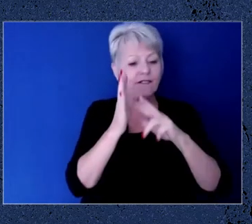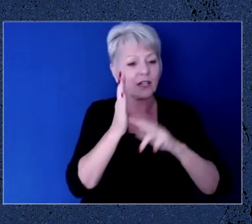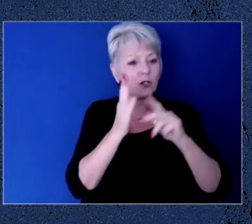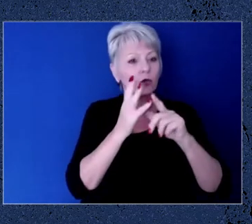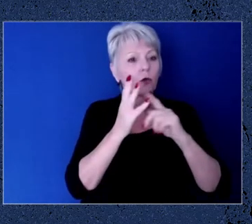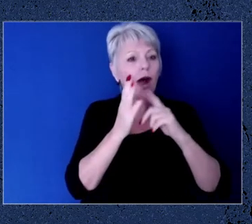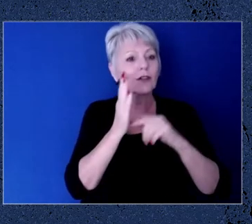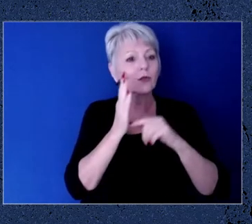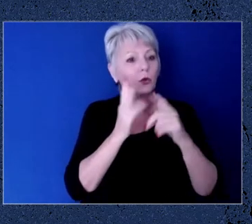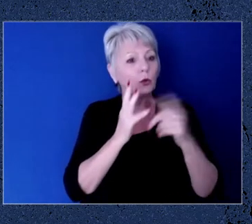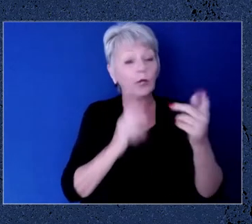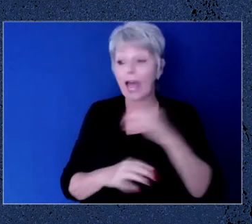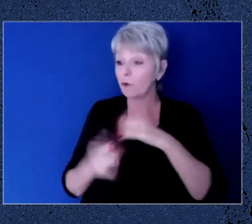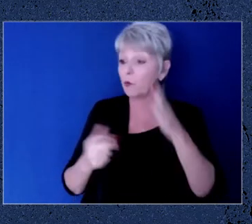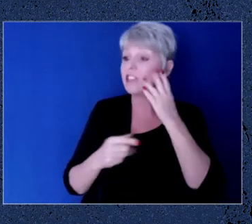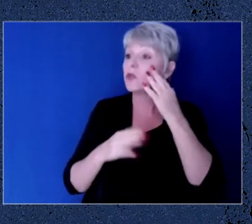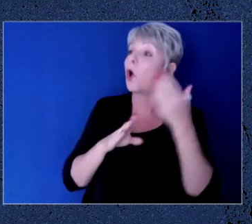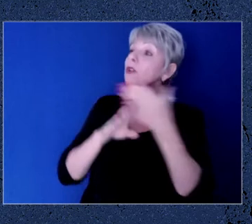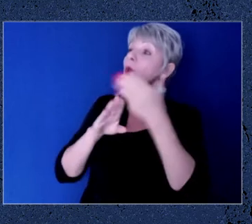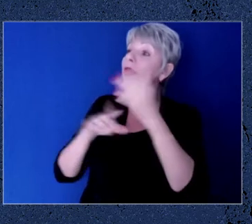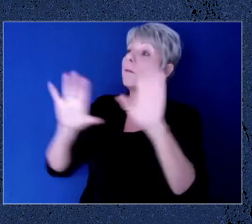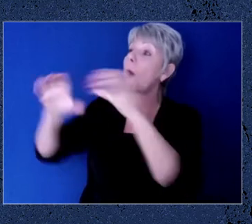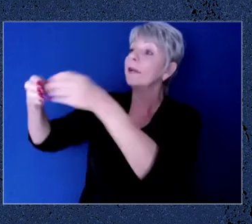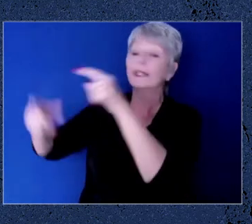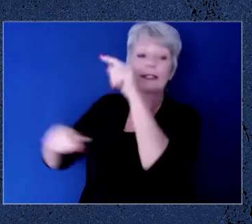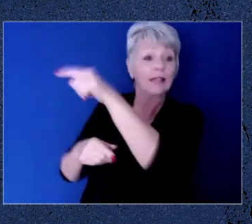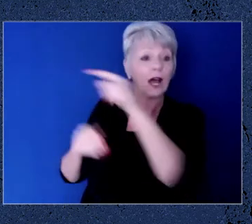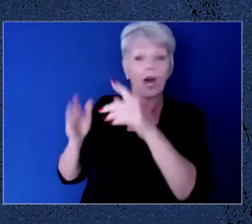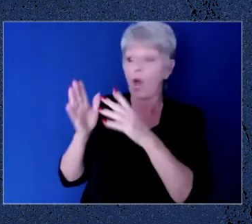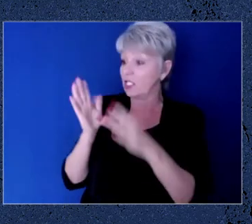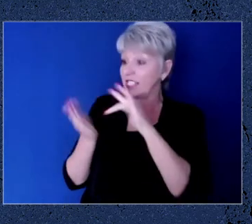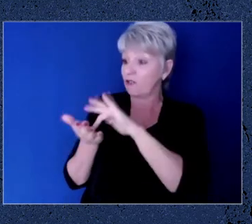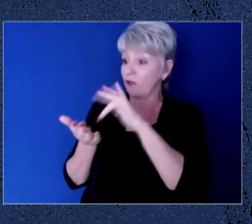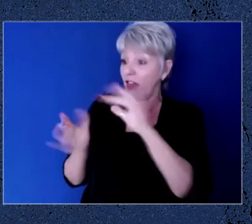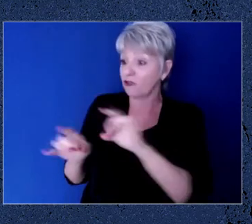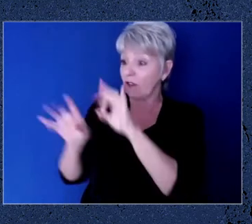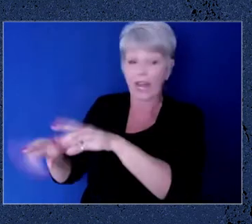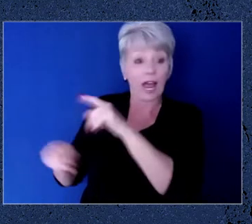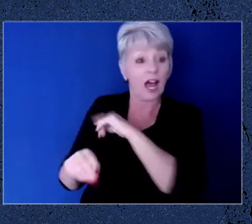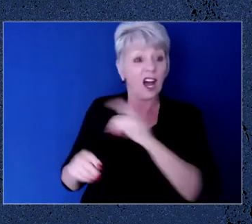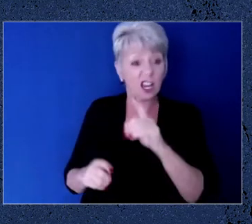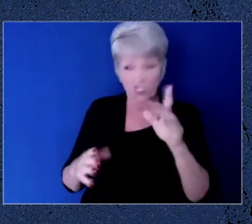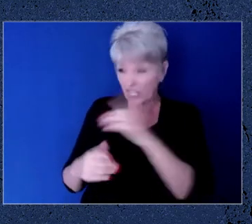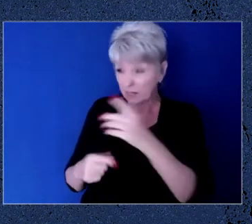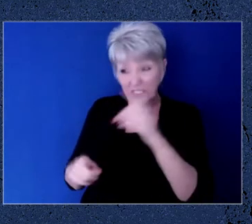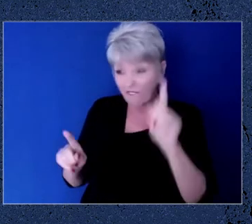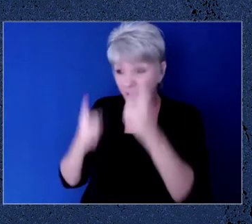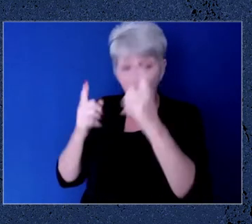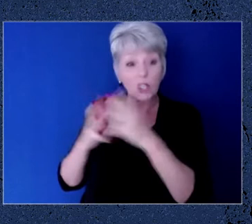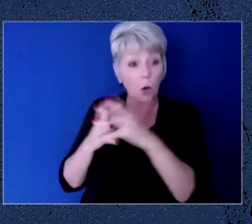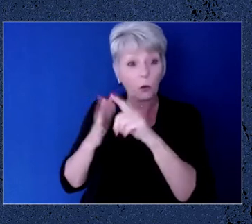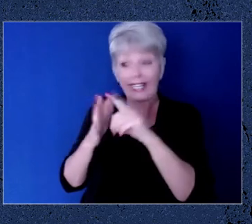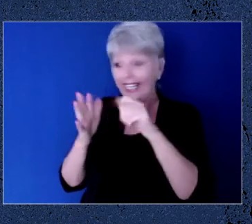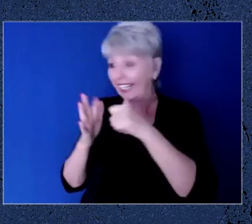Tanami in Central Australia, she spends her first week of limited field work time calming down the community because